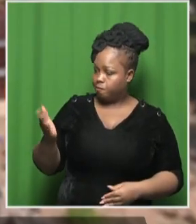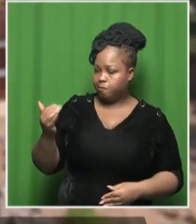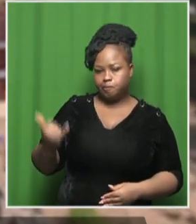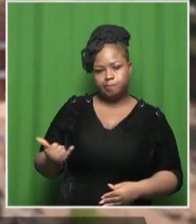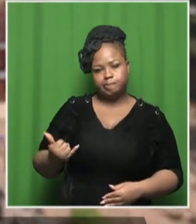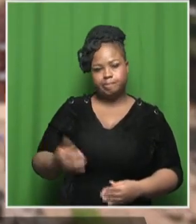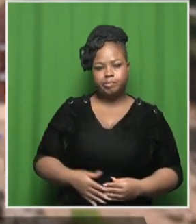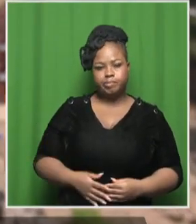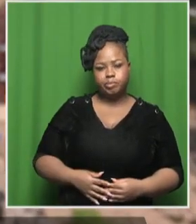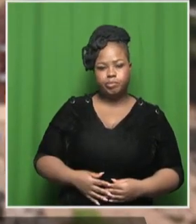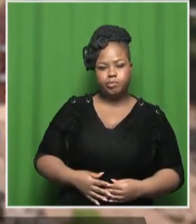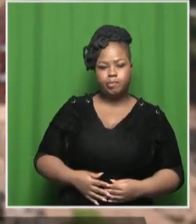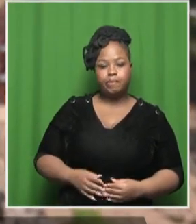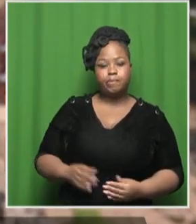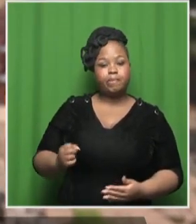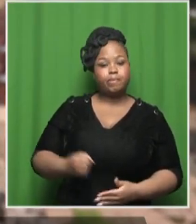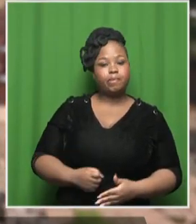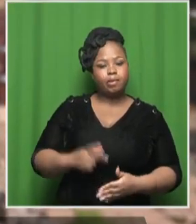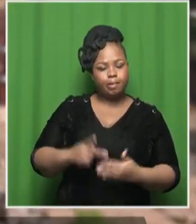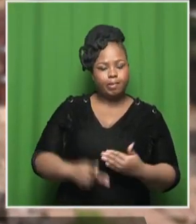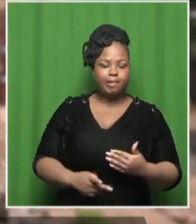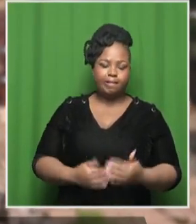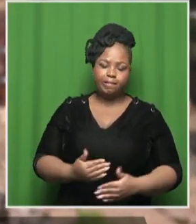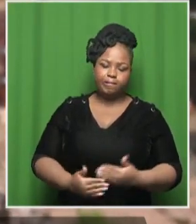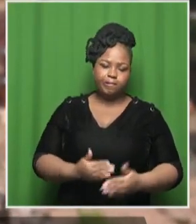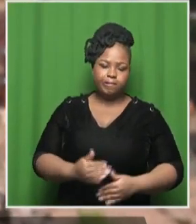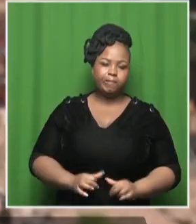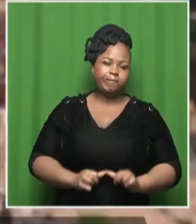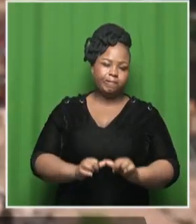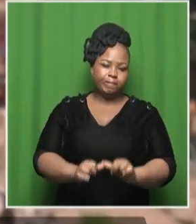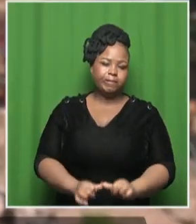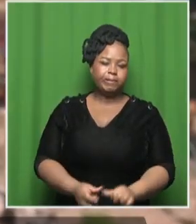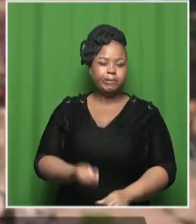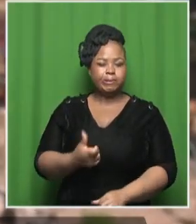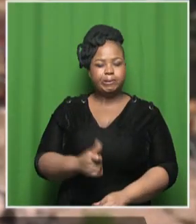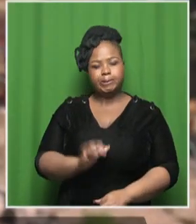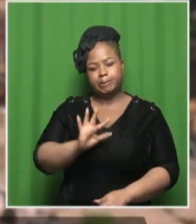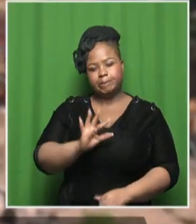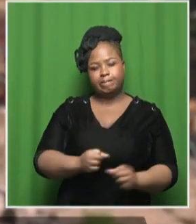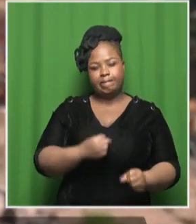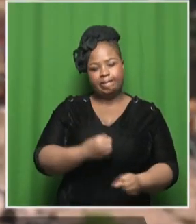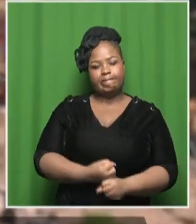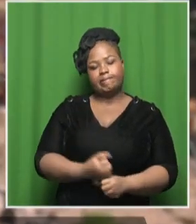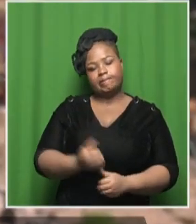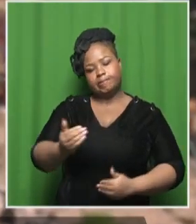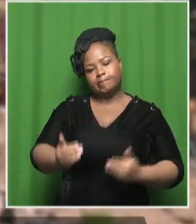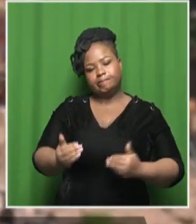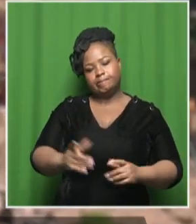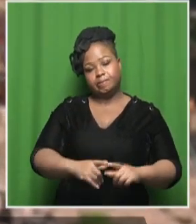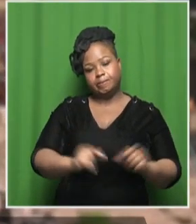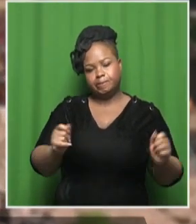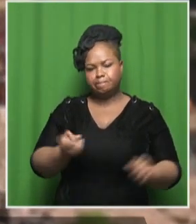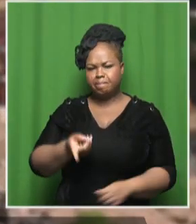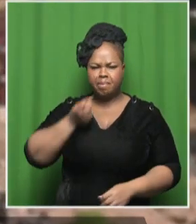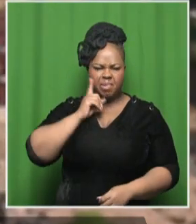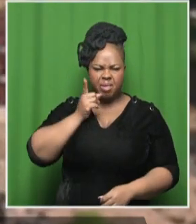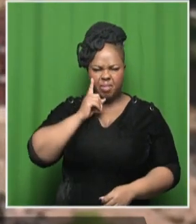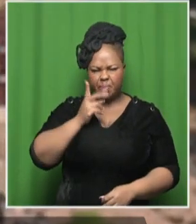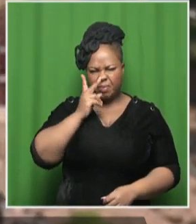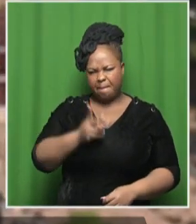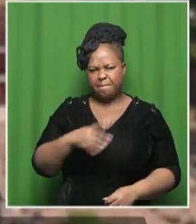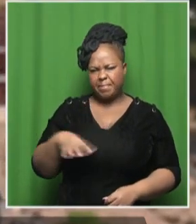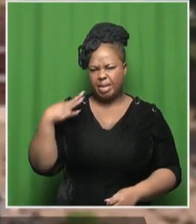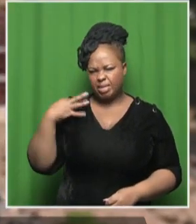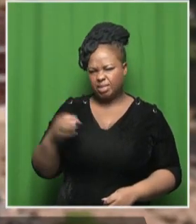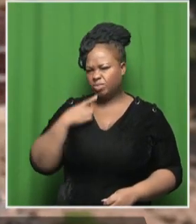it stands now, these projects are underway. Many of them will take about 5 years to complete. It's going to be interesting to see what the minister